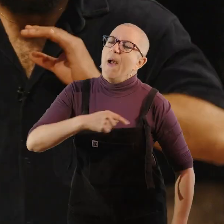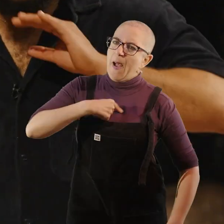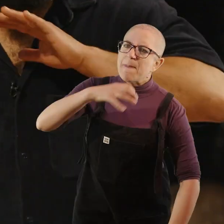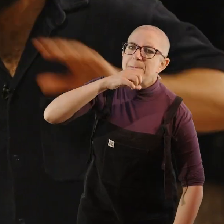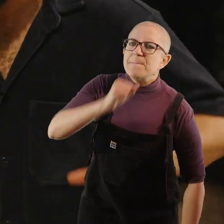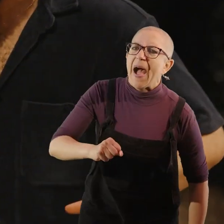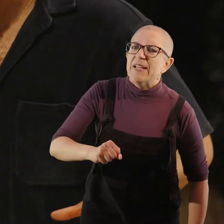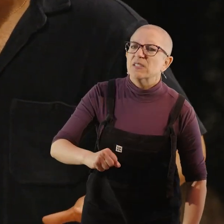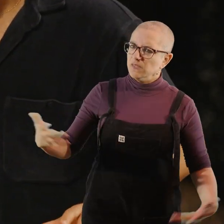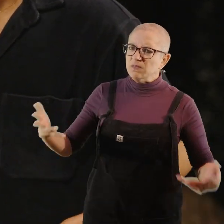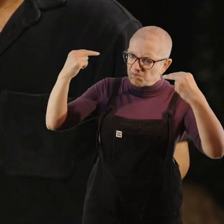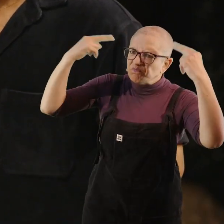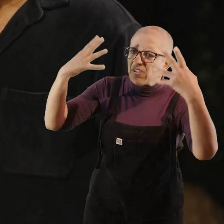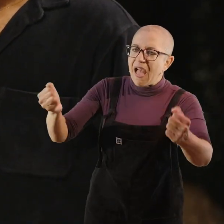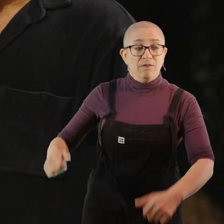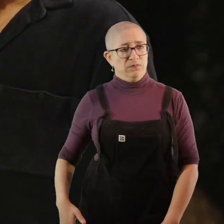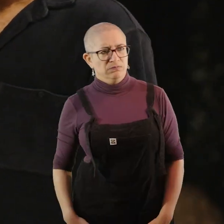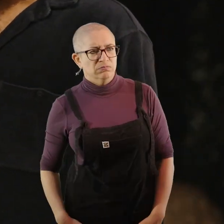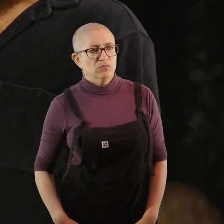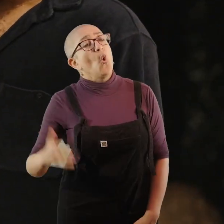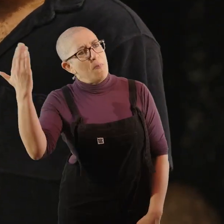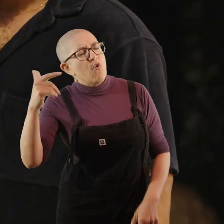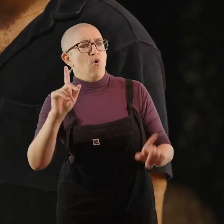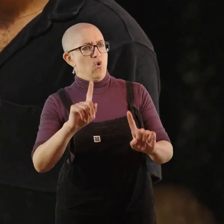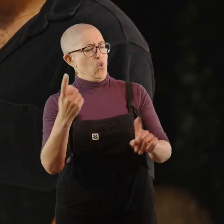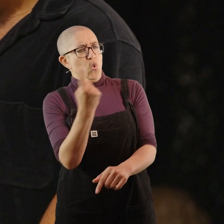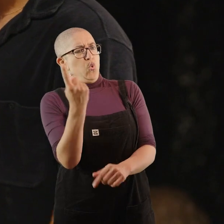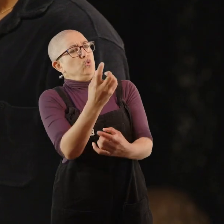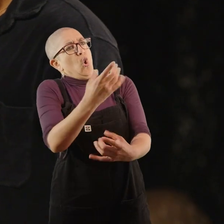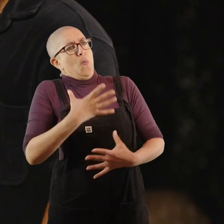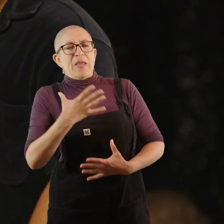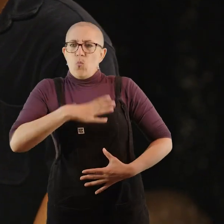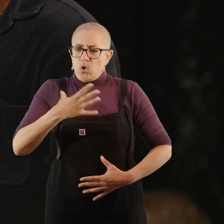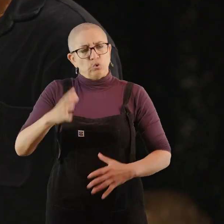do more is none. What beast was it then that made you break this enterprise to me?